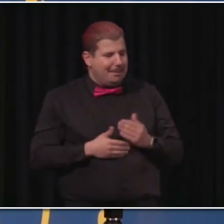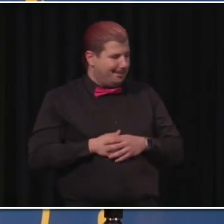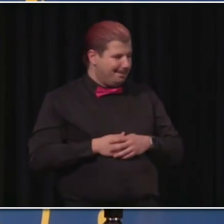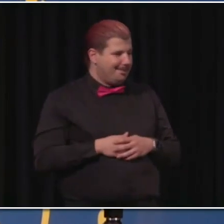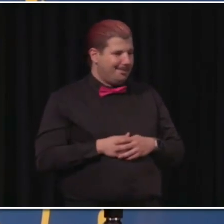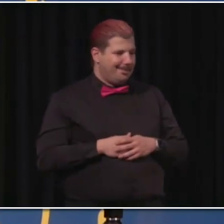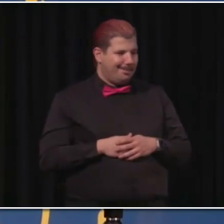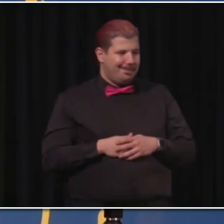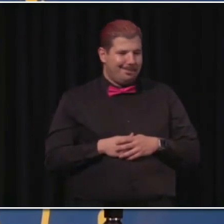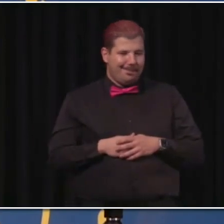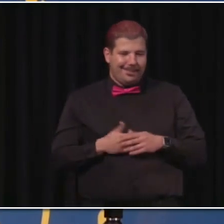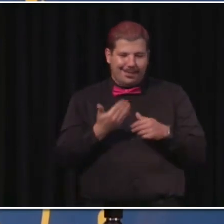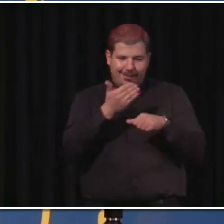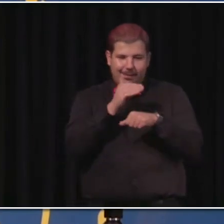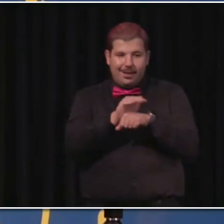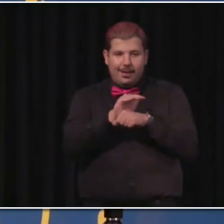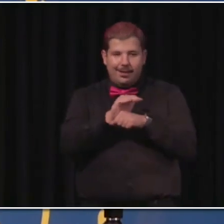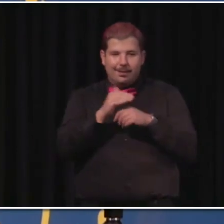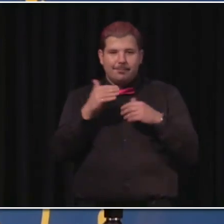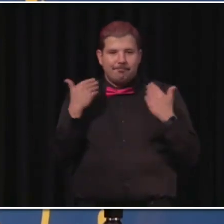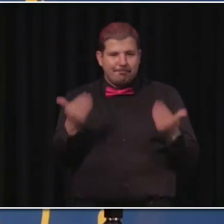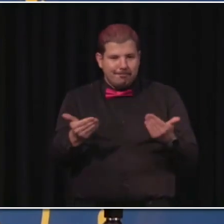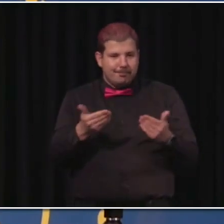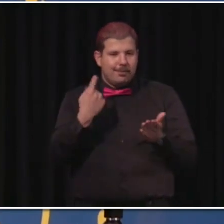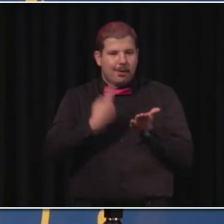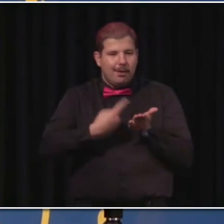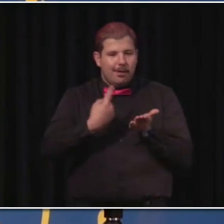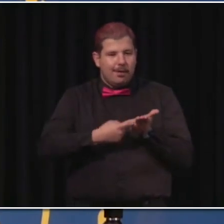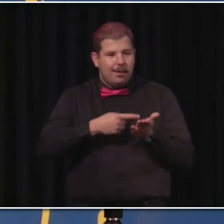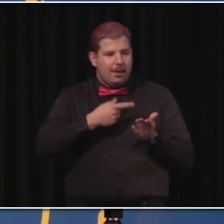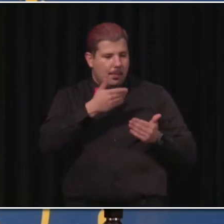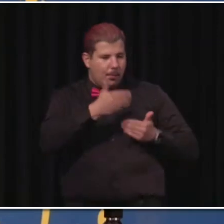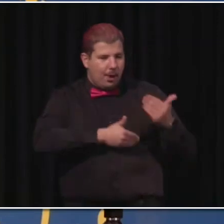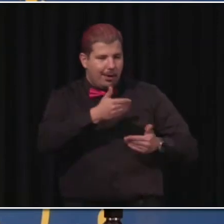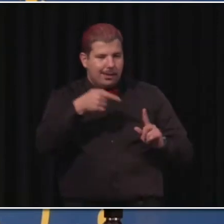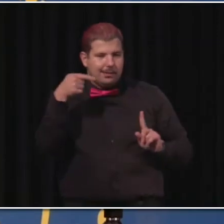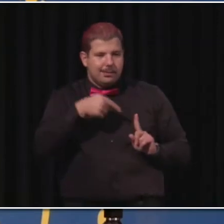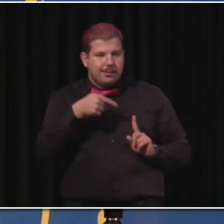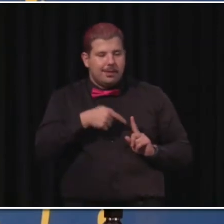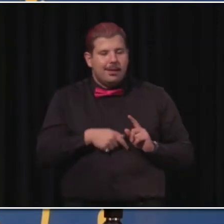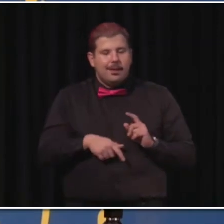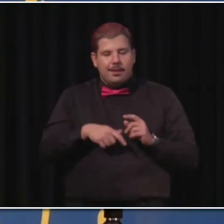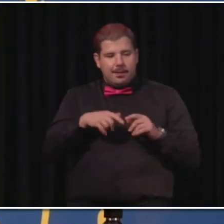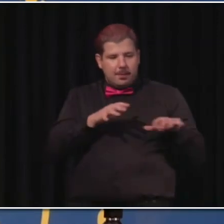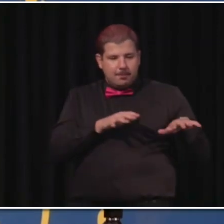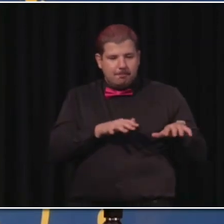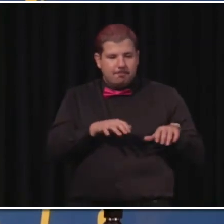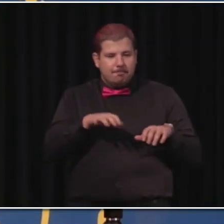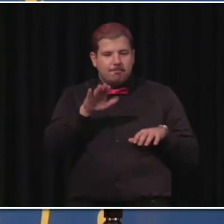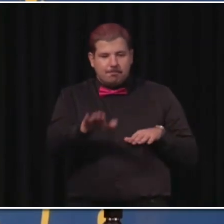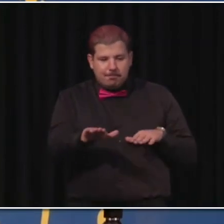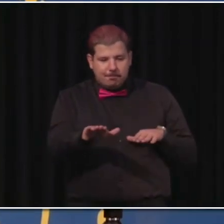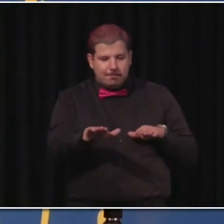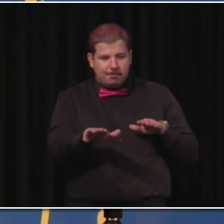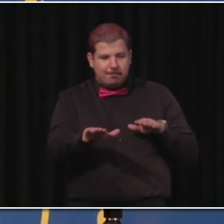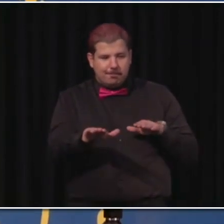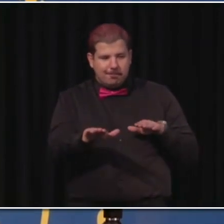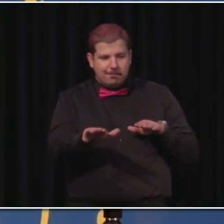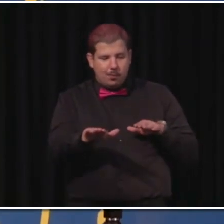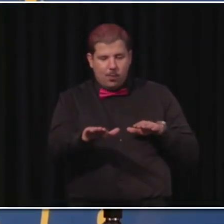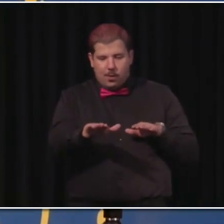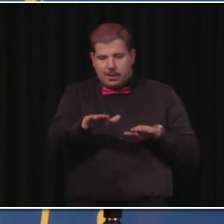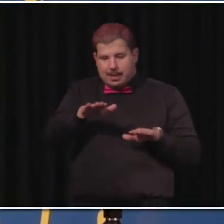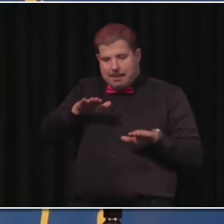So tonight, let's talk about progress, about taking one step forward